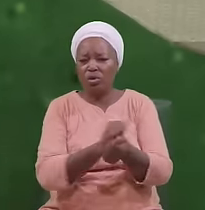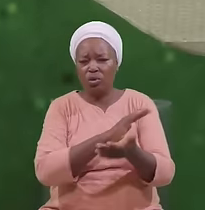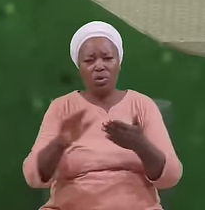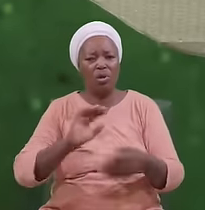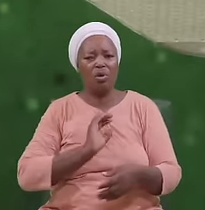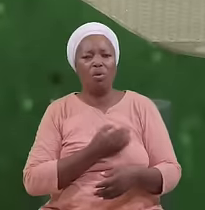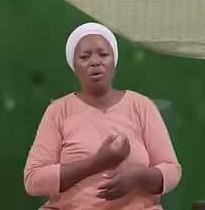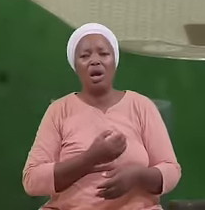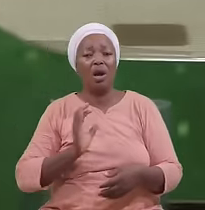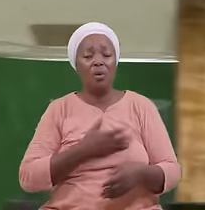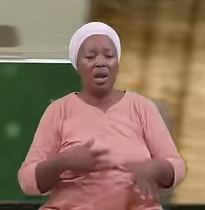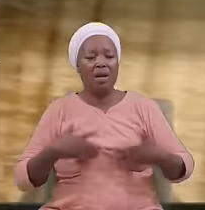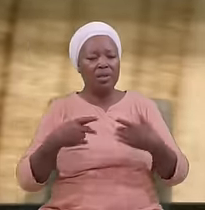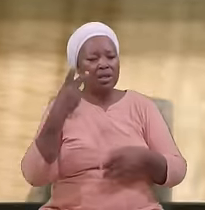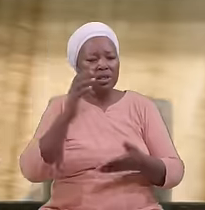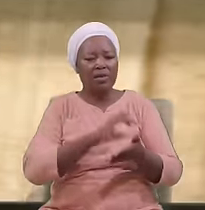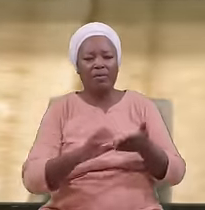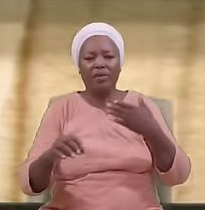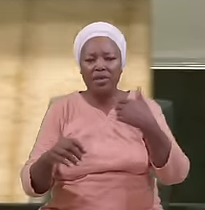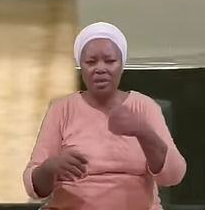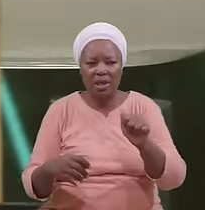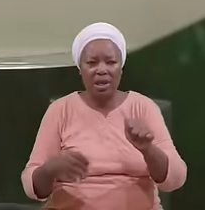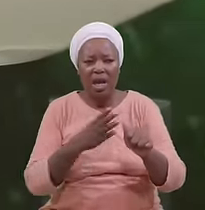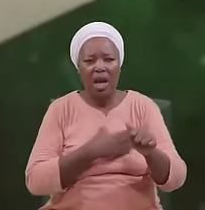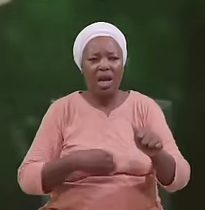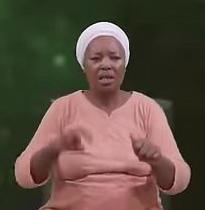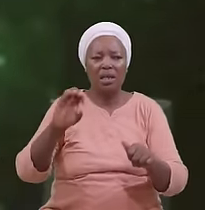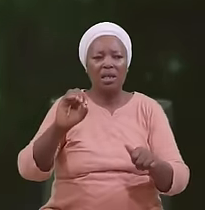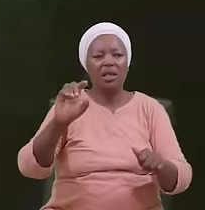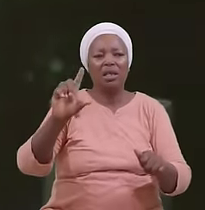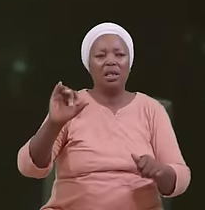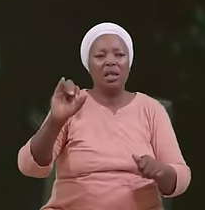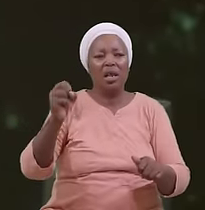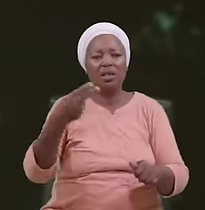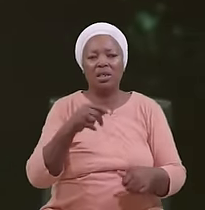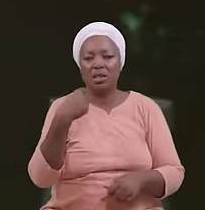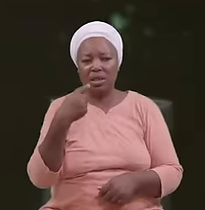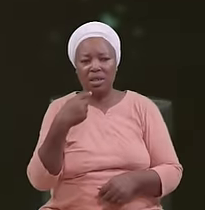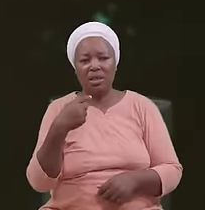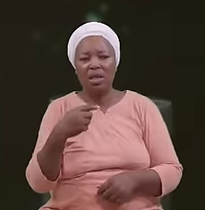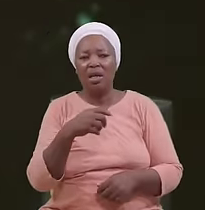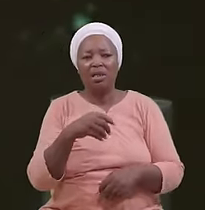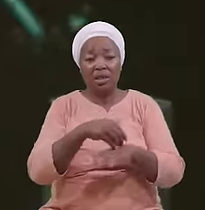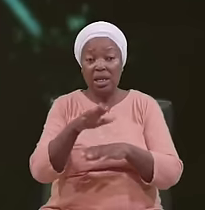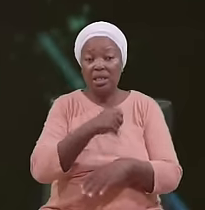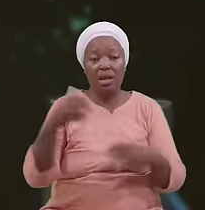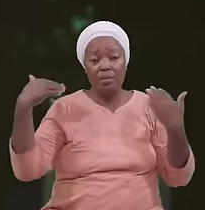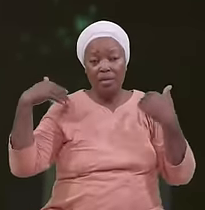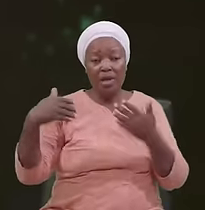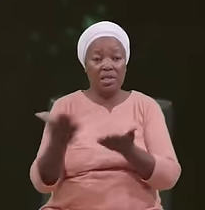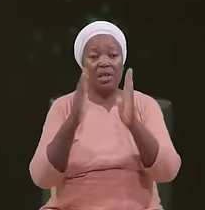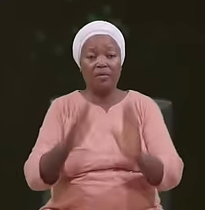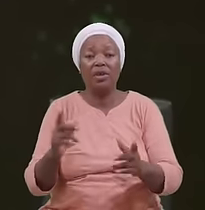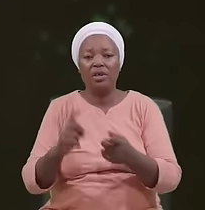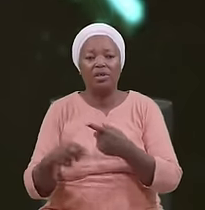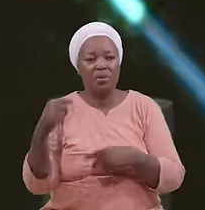verse 10. And Elisha sent a messenger unto him, saying,